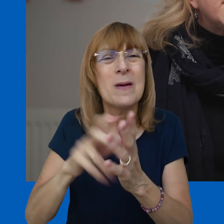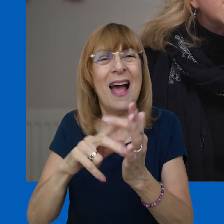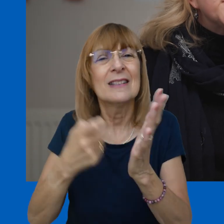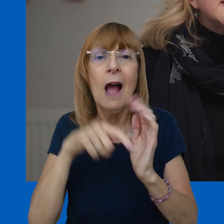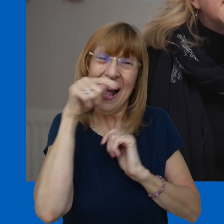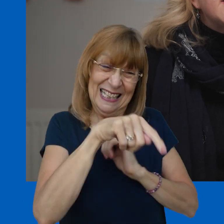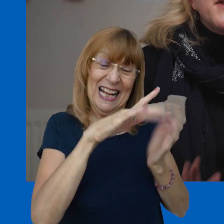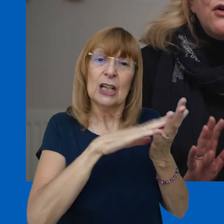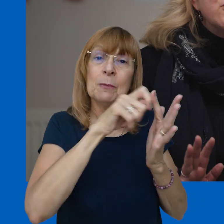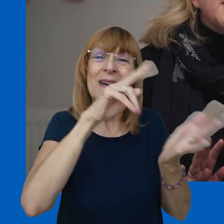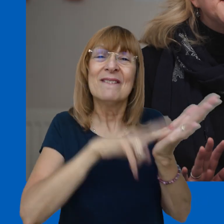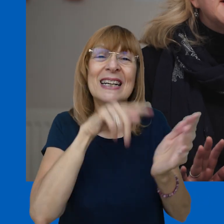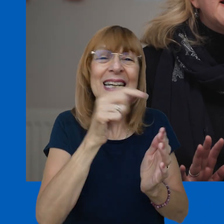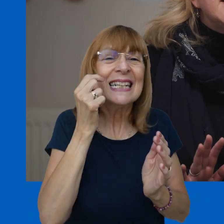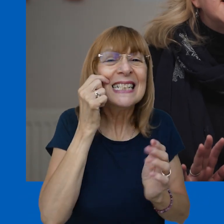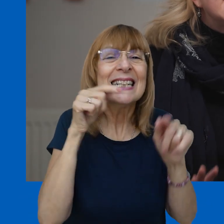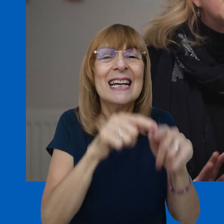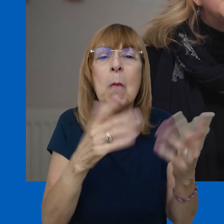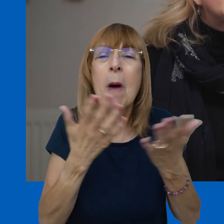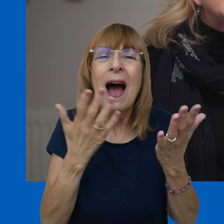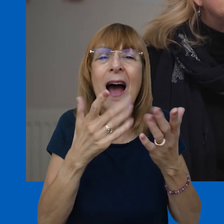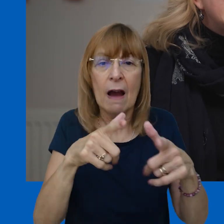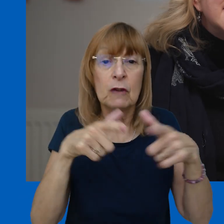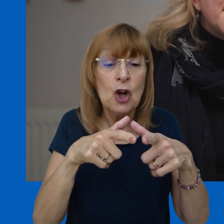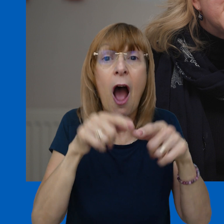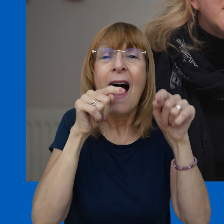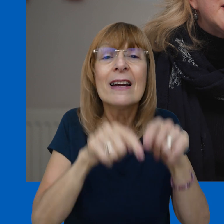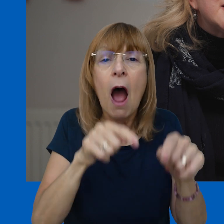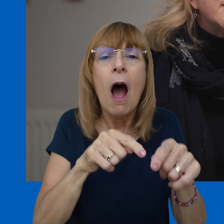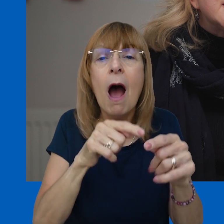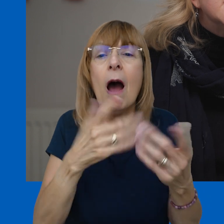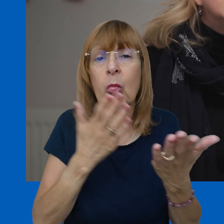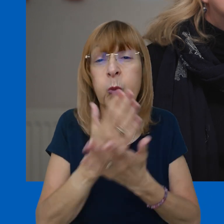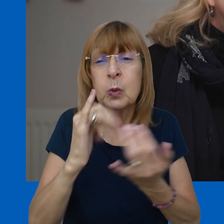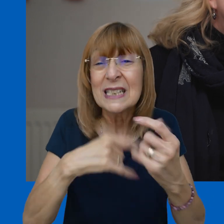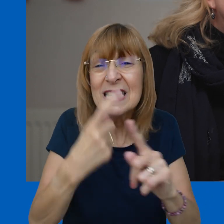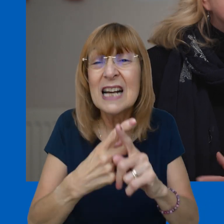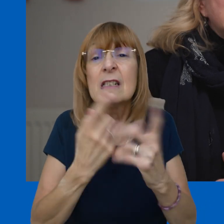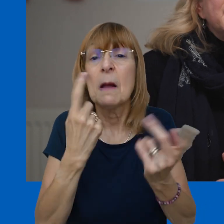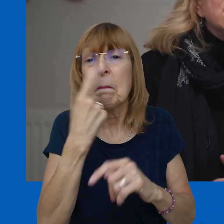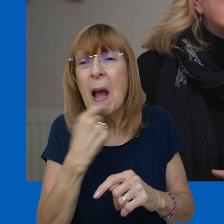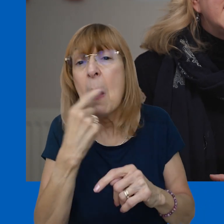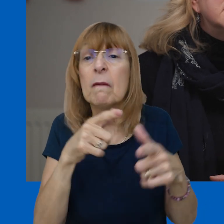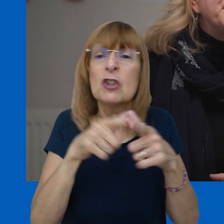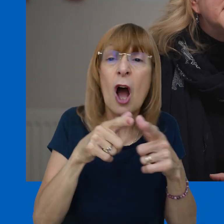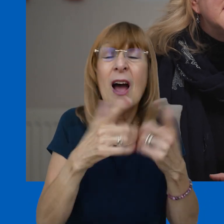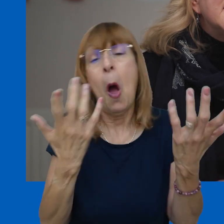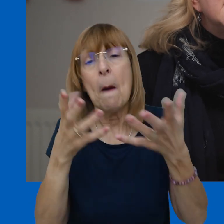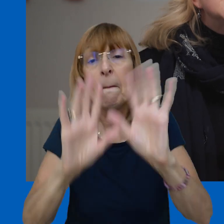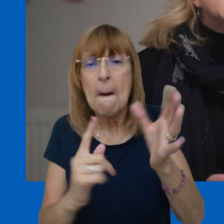HPV is found on the skin around the whole genital area and can be spread through any type of sexual activity, oral, vaginal or